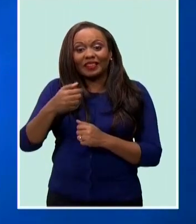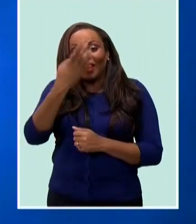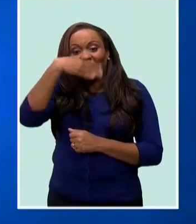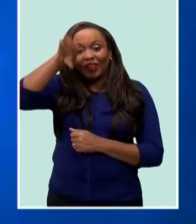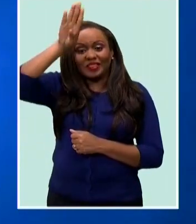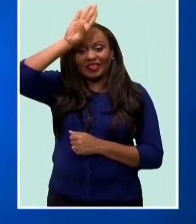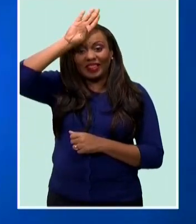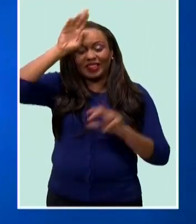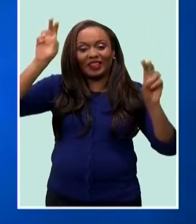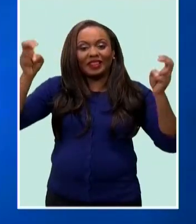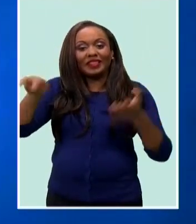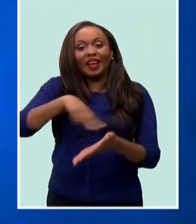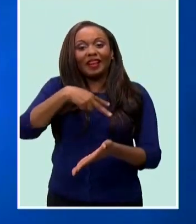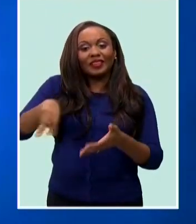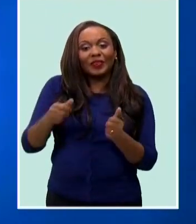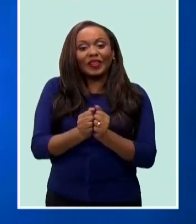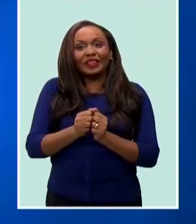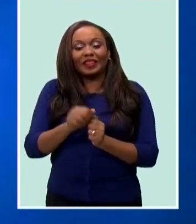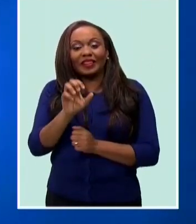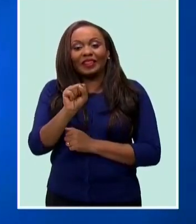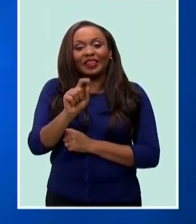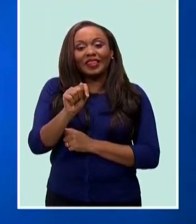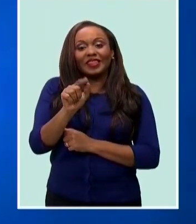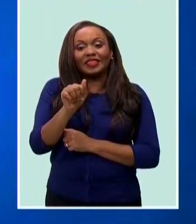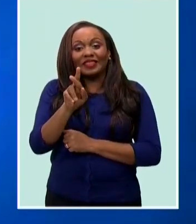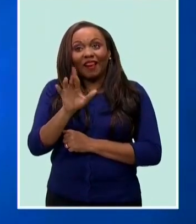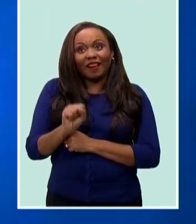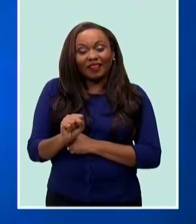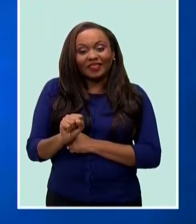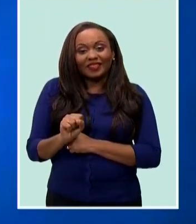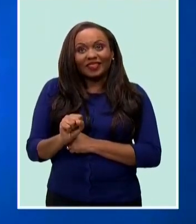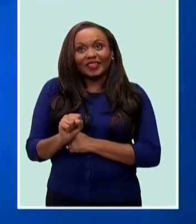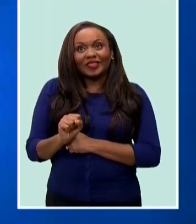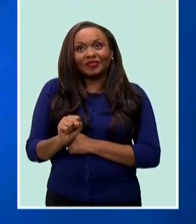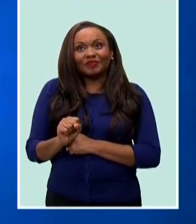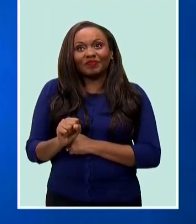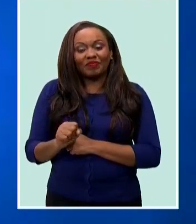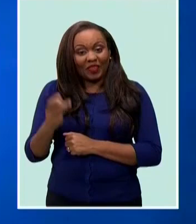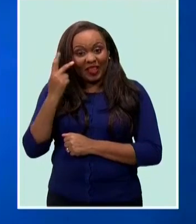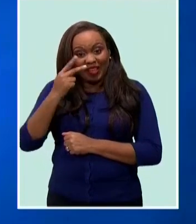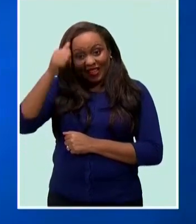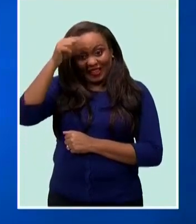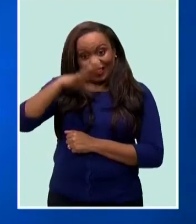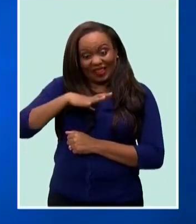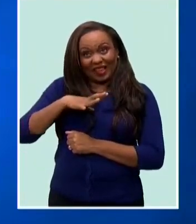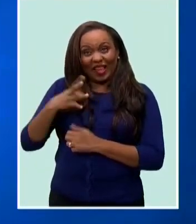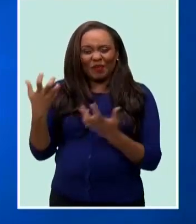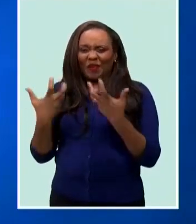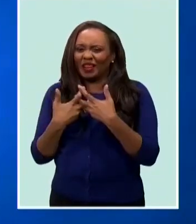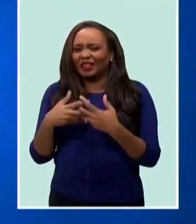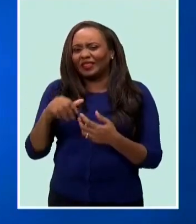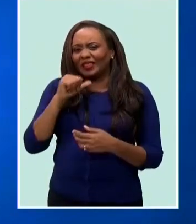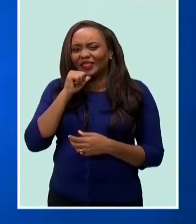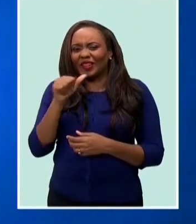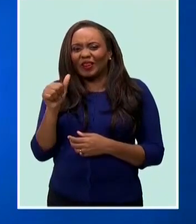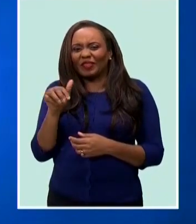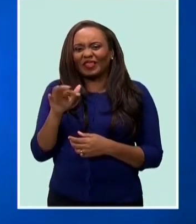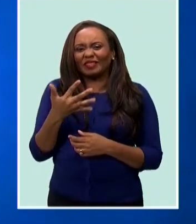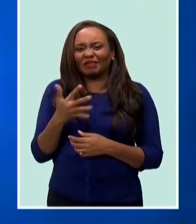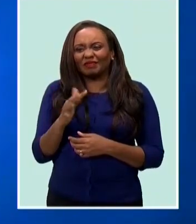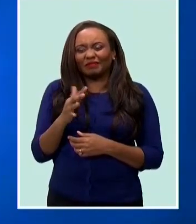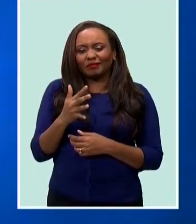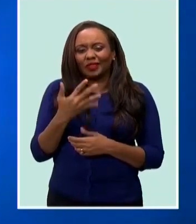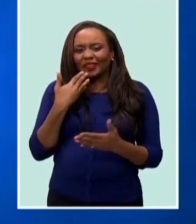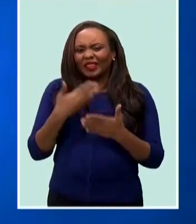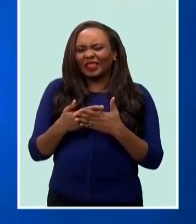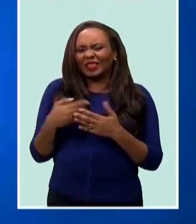the Australian edition of Dancing with the Stars. Now, Sir Curtly and his partner haven't really been doing all that well in the competition